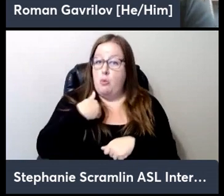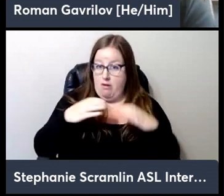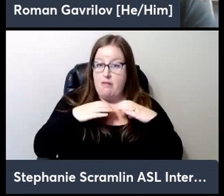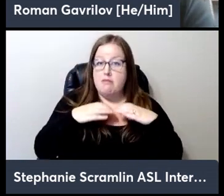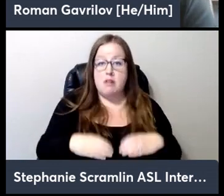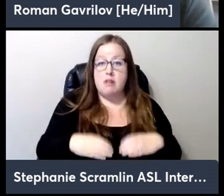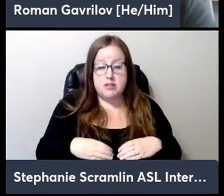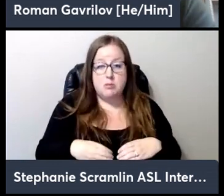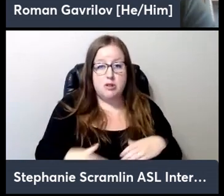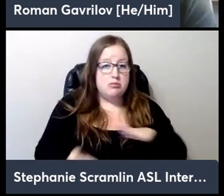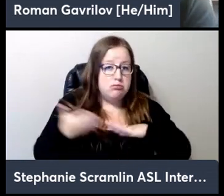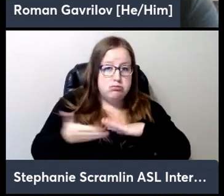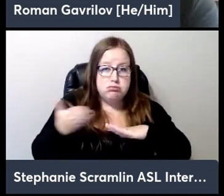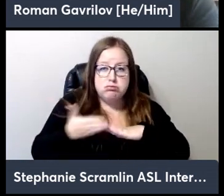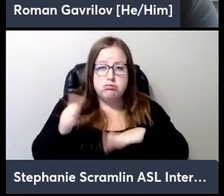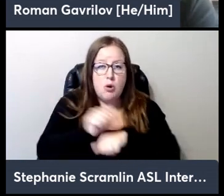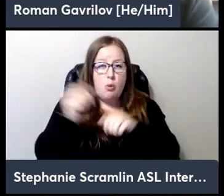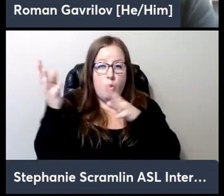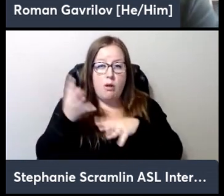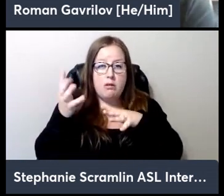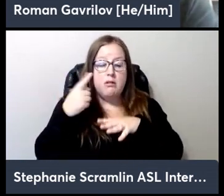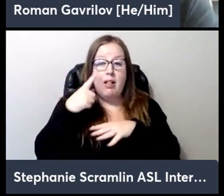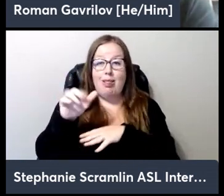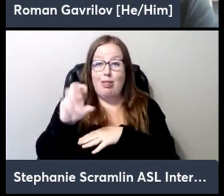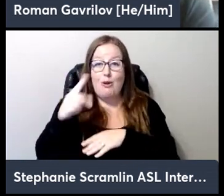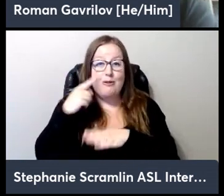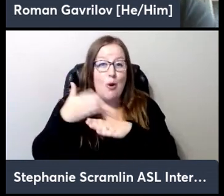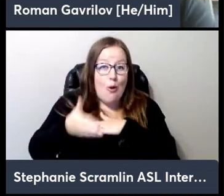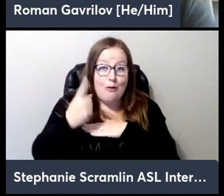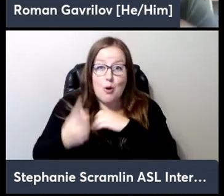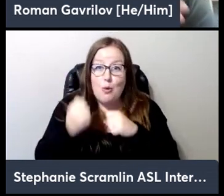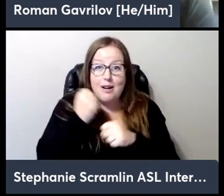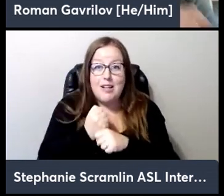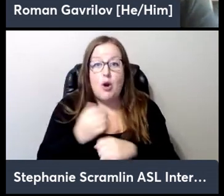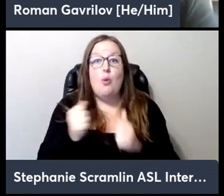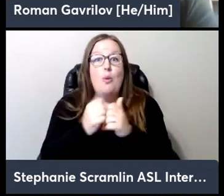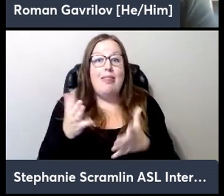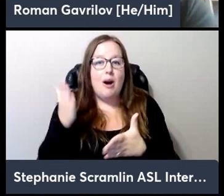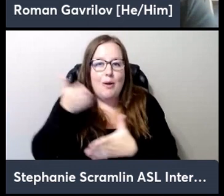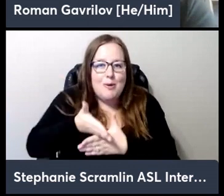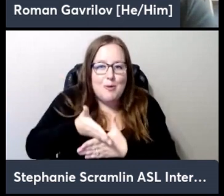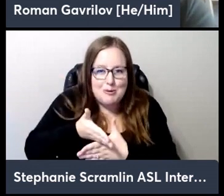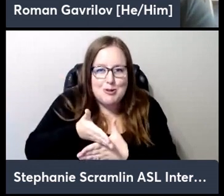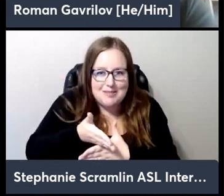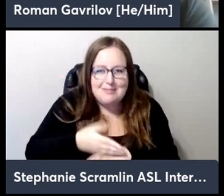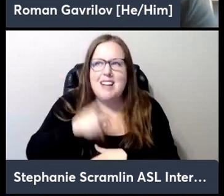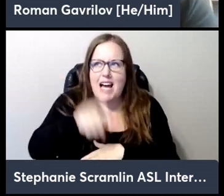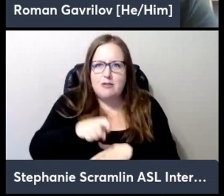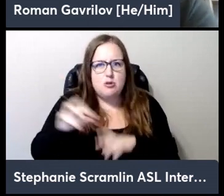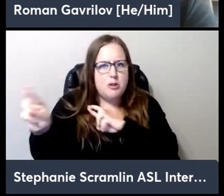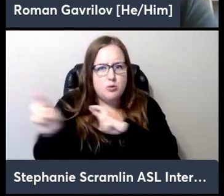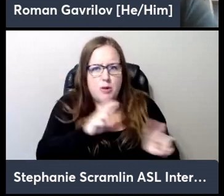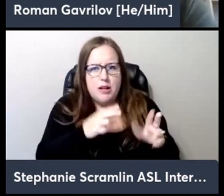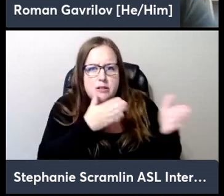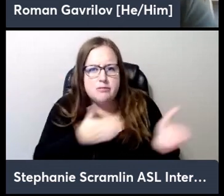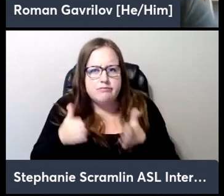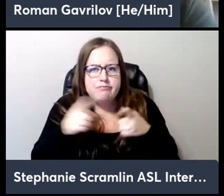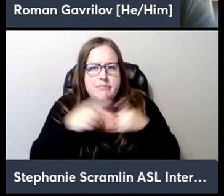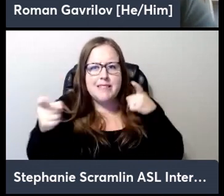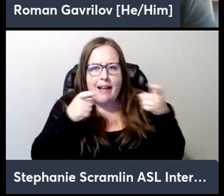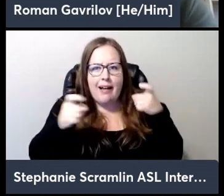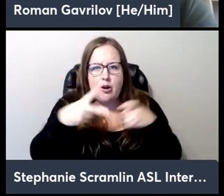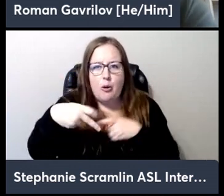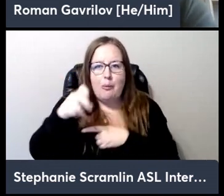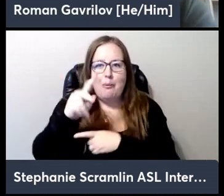that running streaming workloads for over a year without interruption. So I need to be prepared to handle peak load